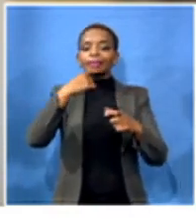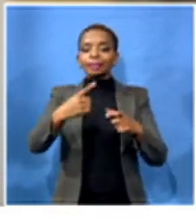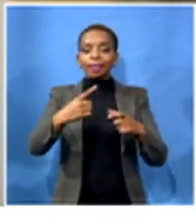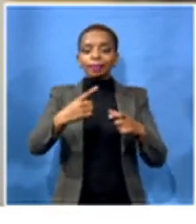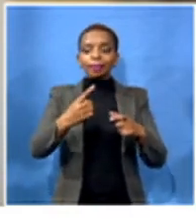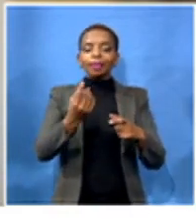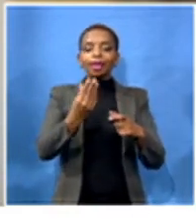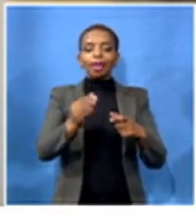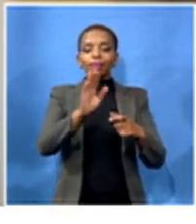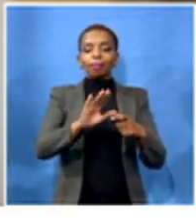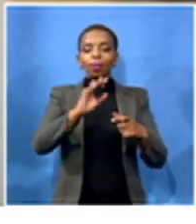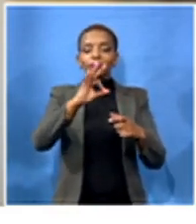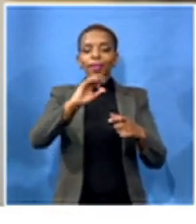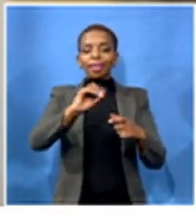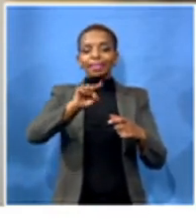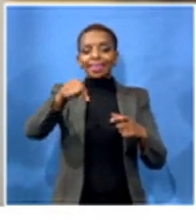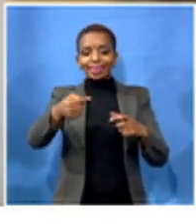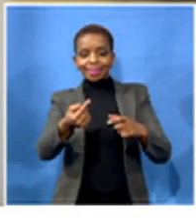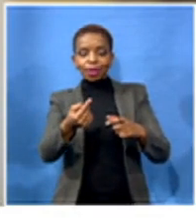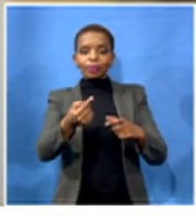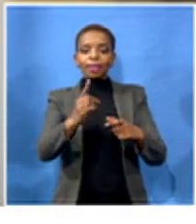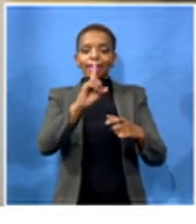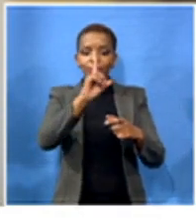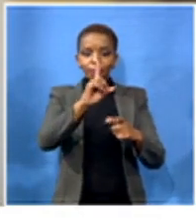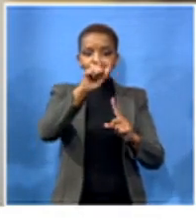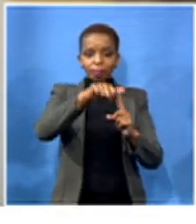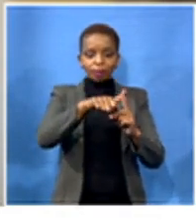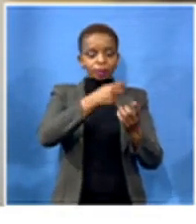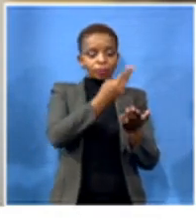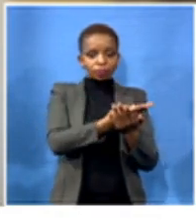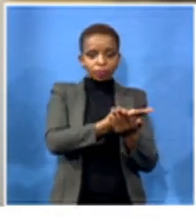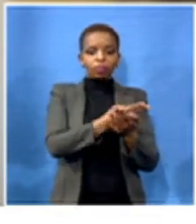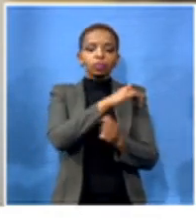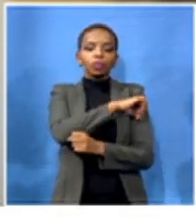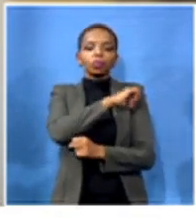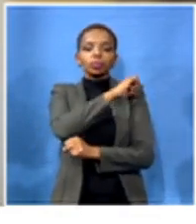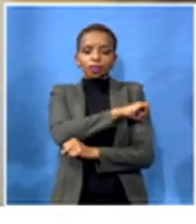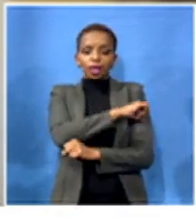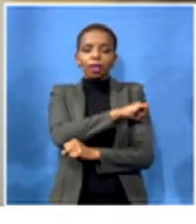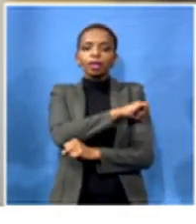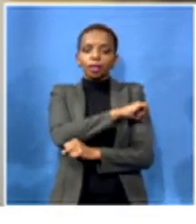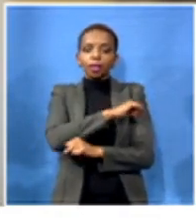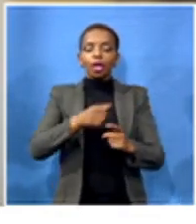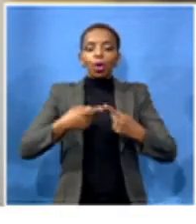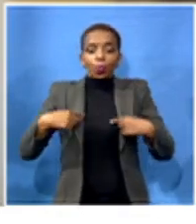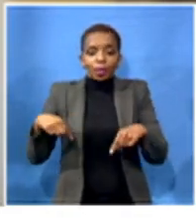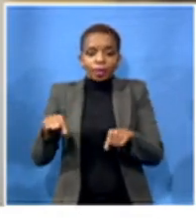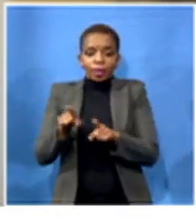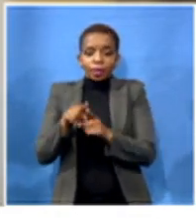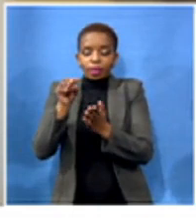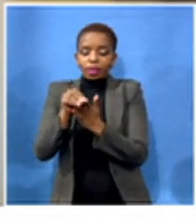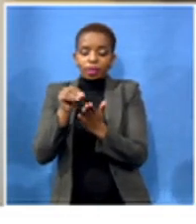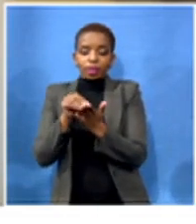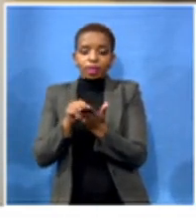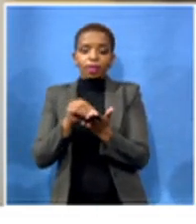around 30,000 rand per admission. And we've reported, I think this brief